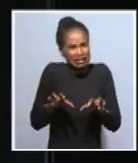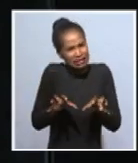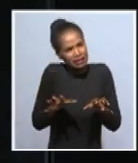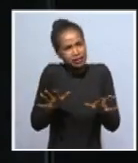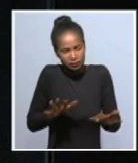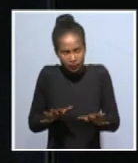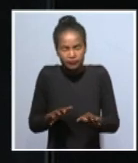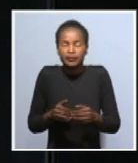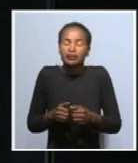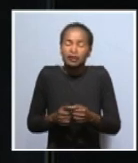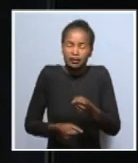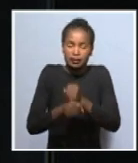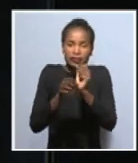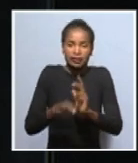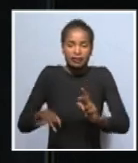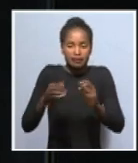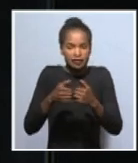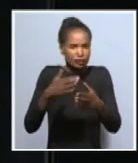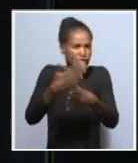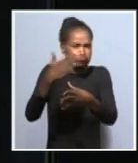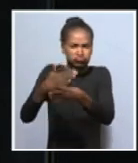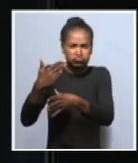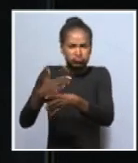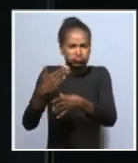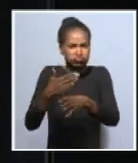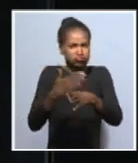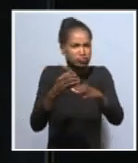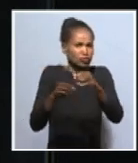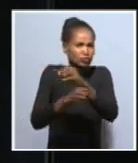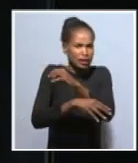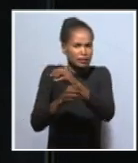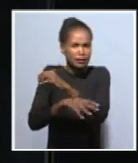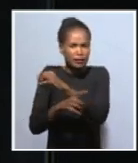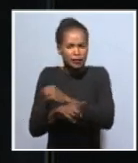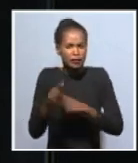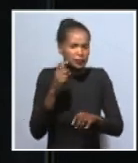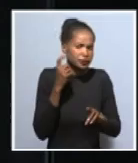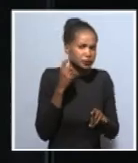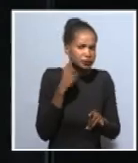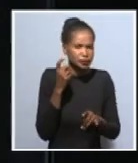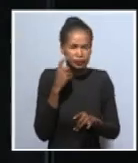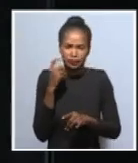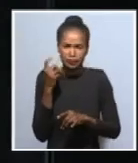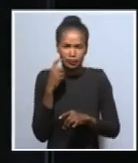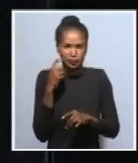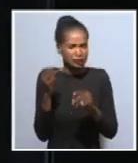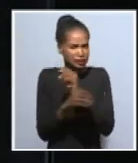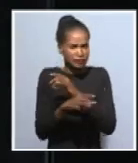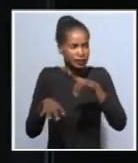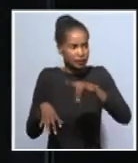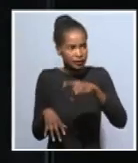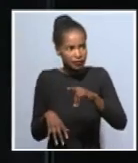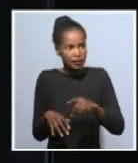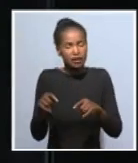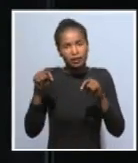So I'm afraid that maybe in the NCA, which is there we